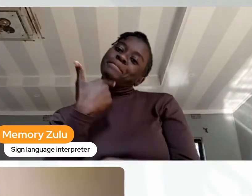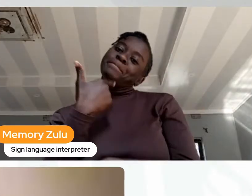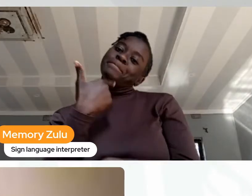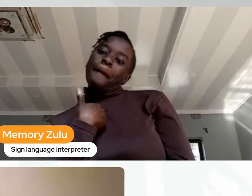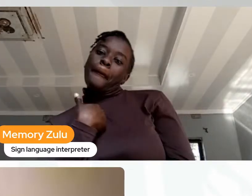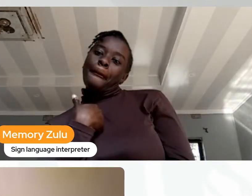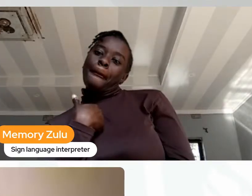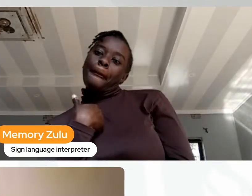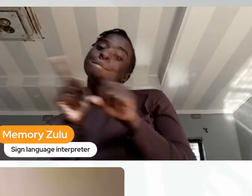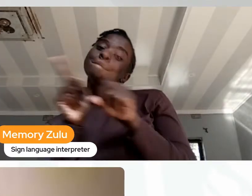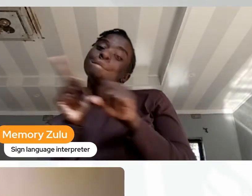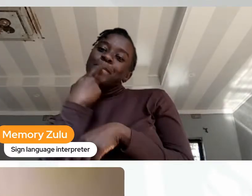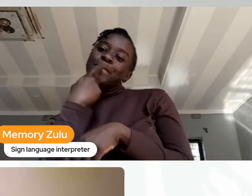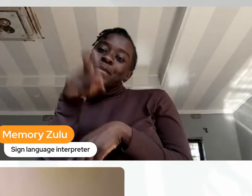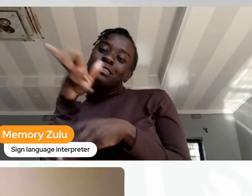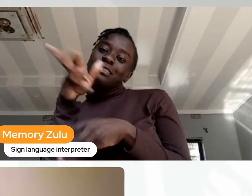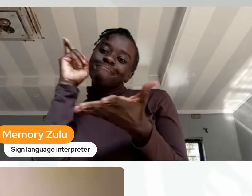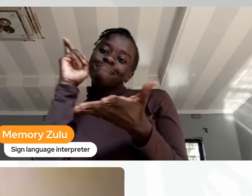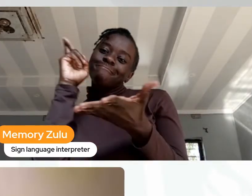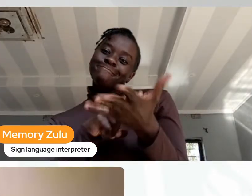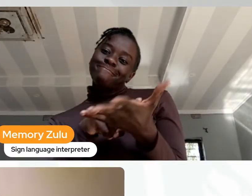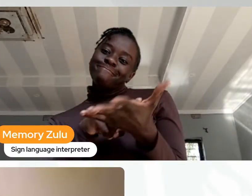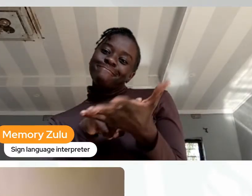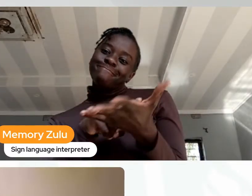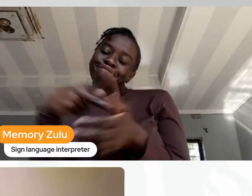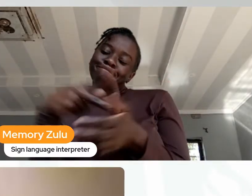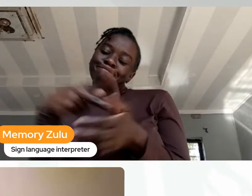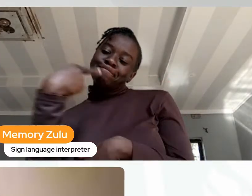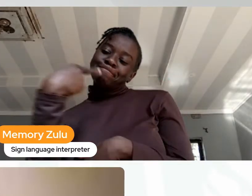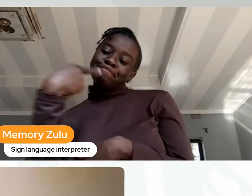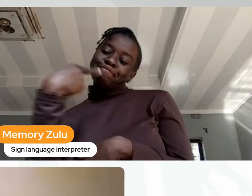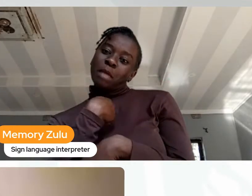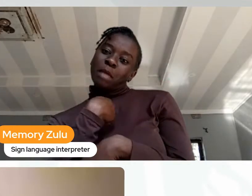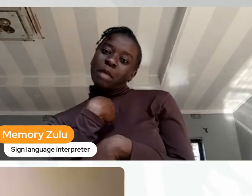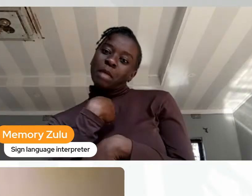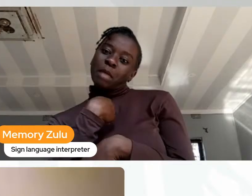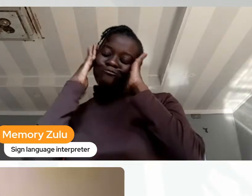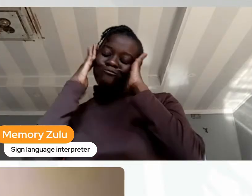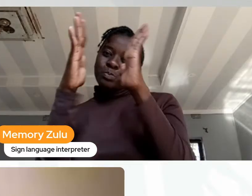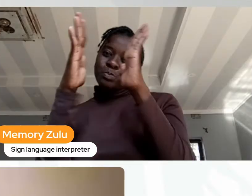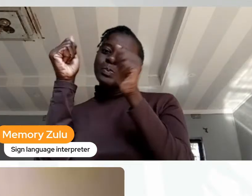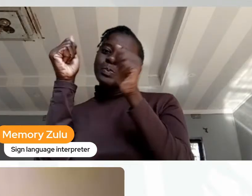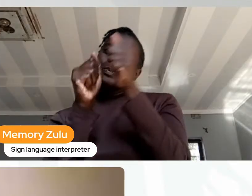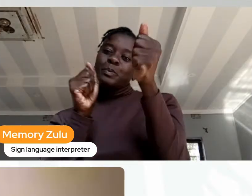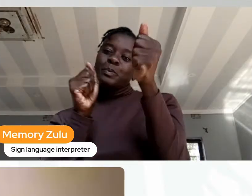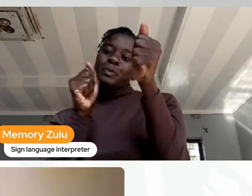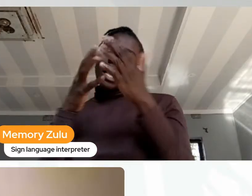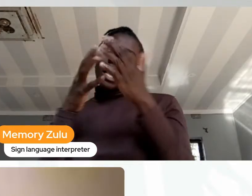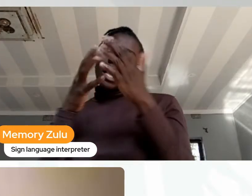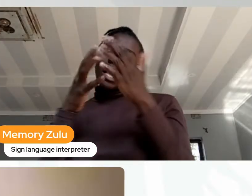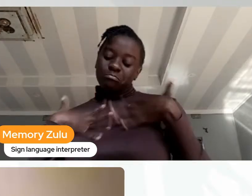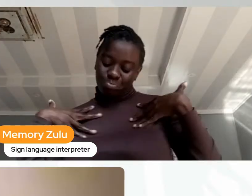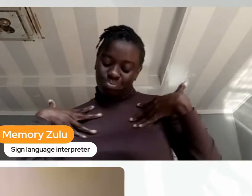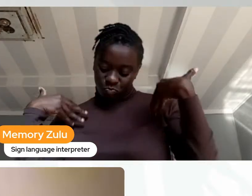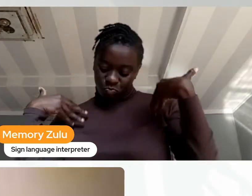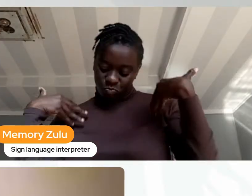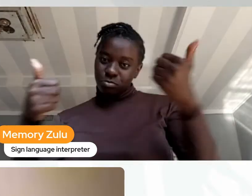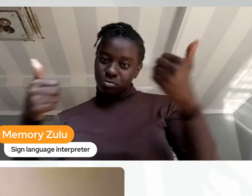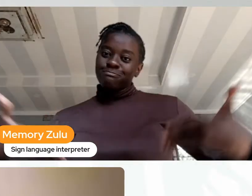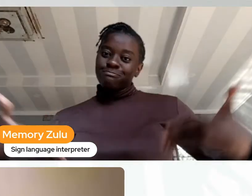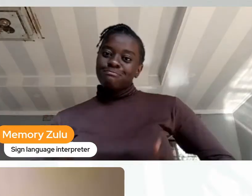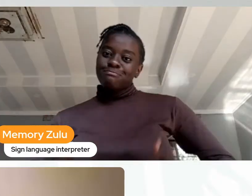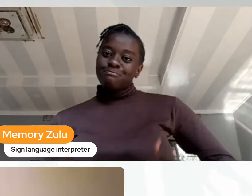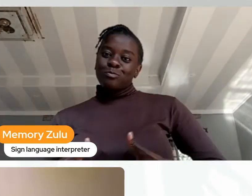anything that has to do with the youths when it comes to health, because their health matters the most to me, as I'm